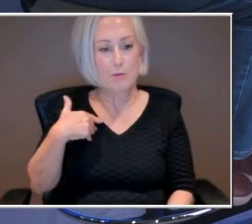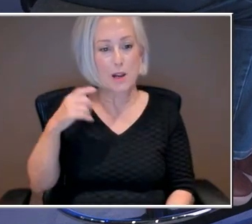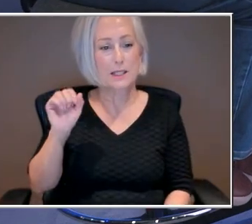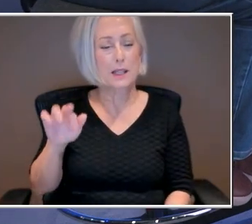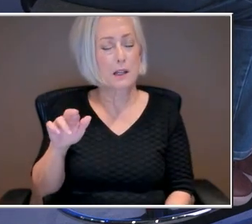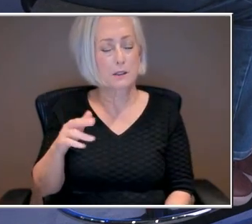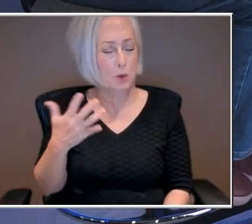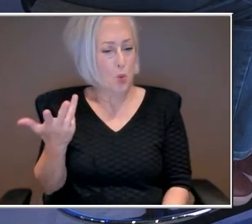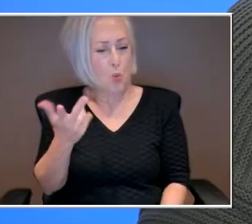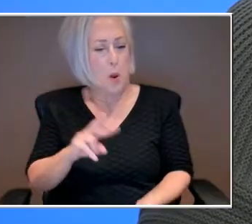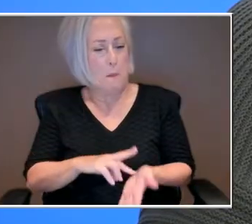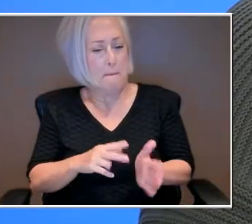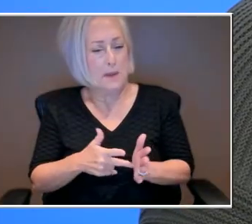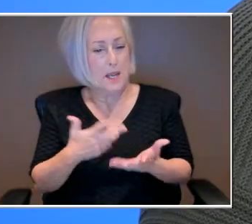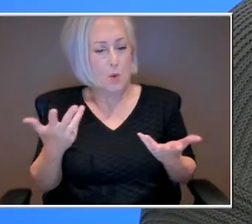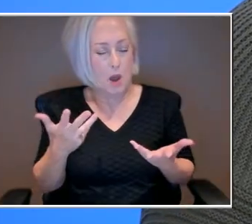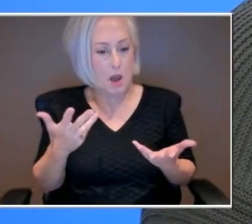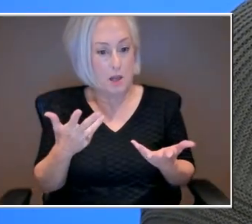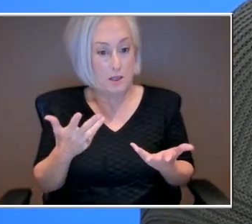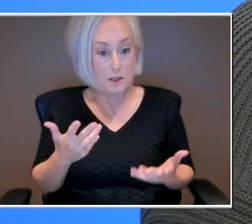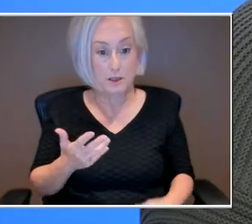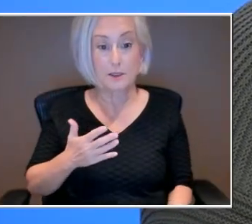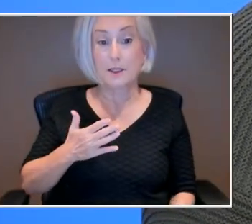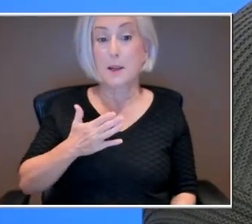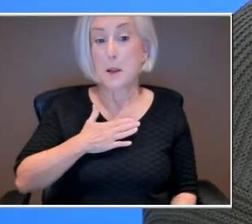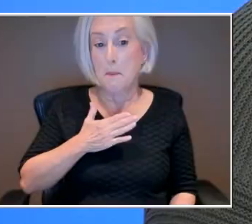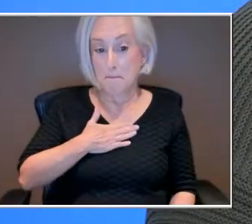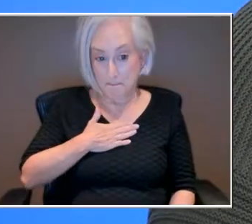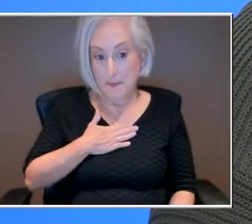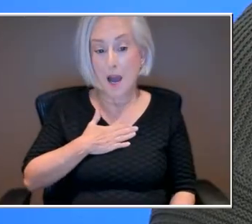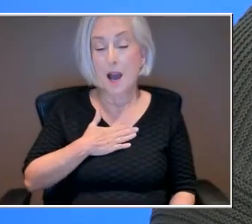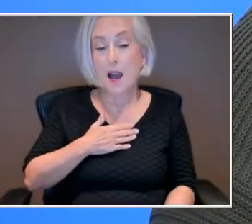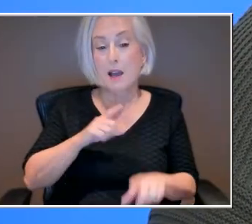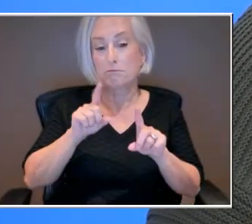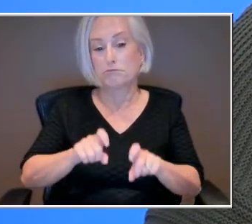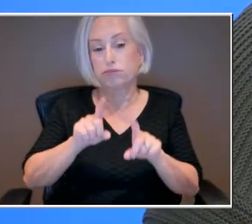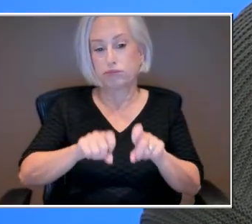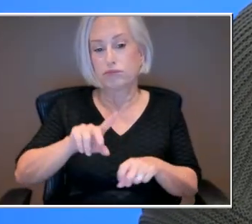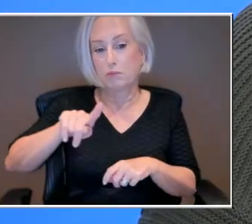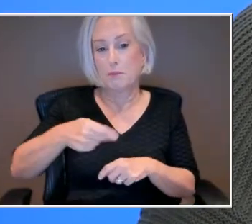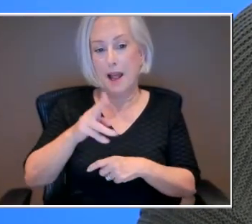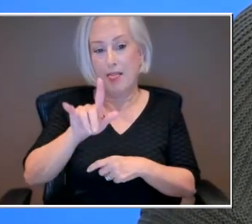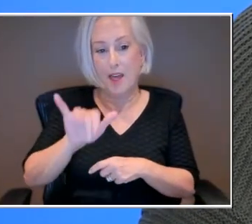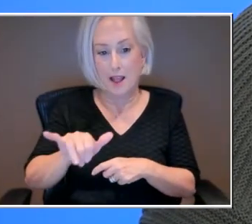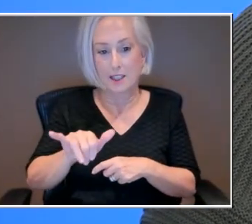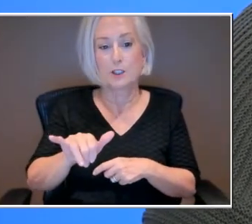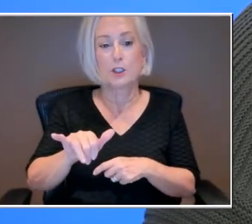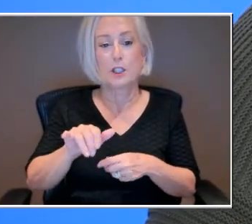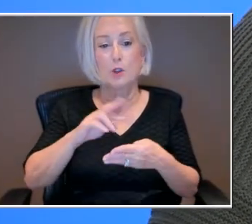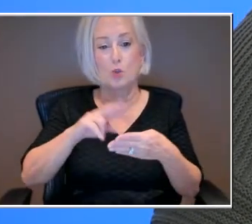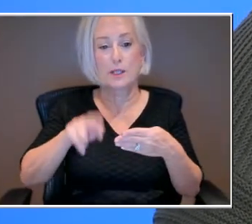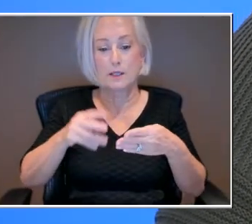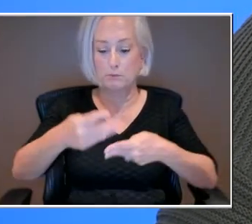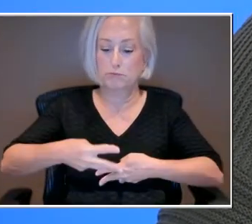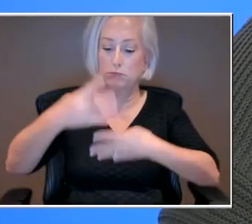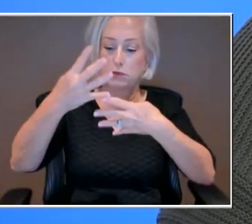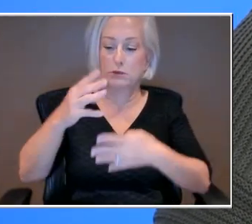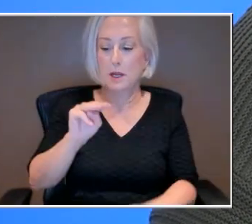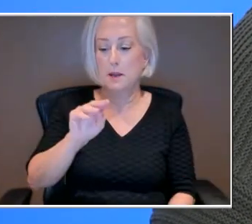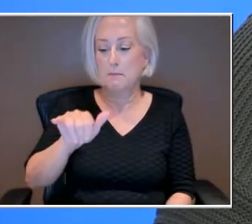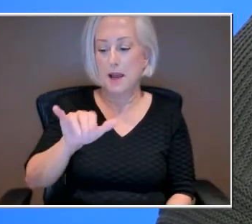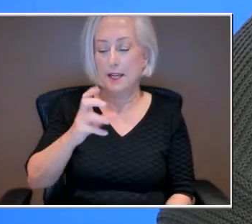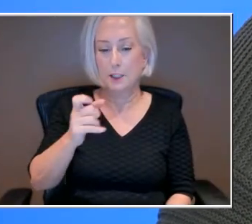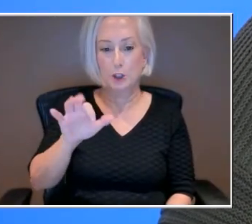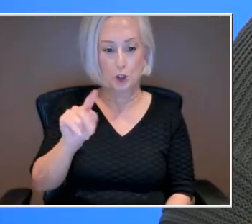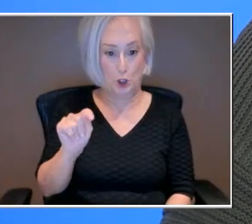time? So my pathology results came through on my chart. I'd woke up from a nap. I actually